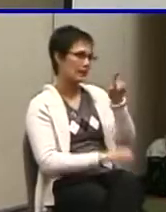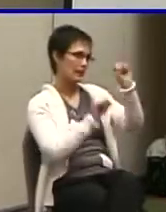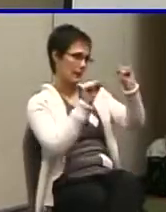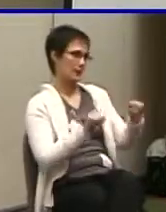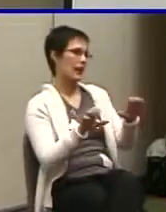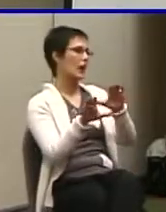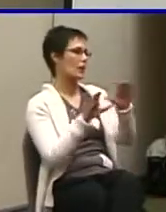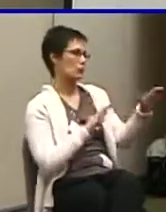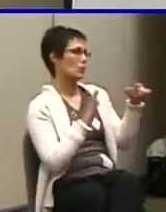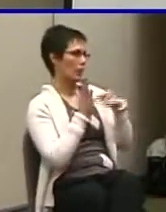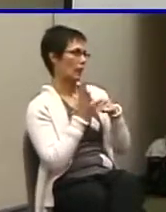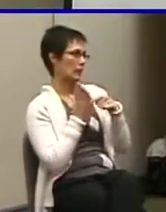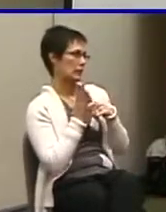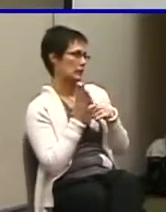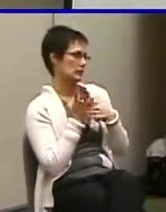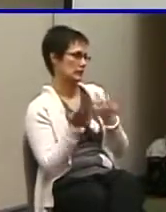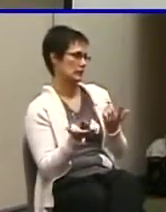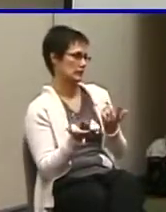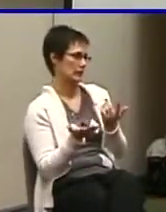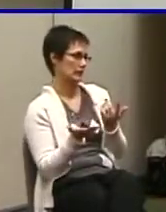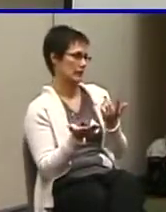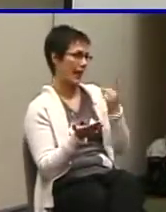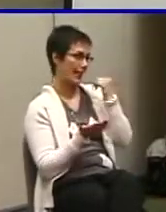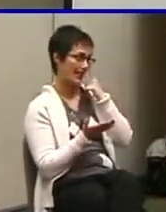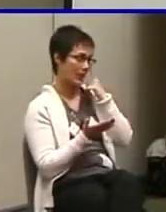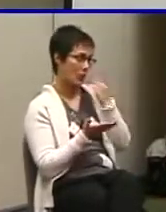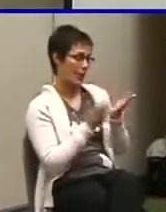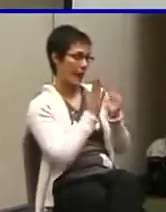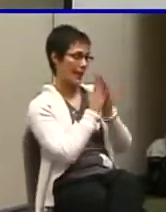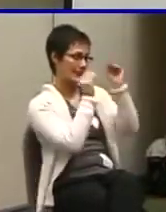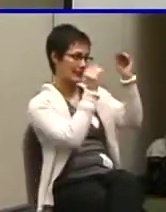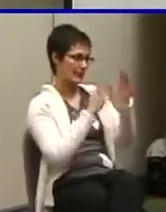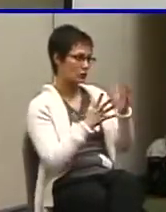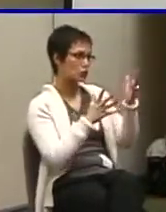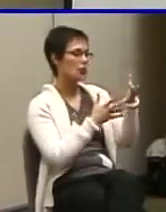And in many cases, I think we ask teachers to take too much data.